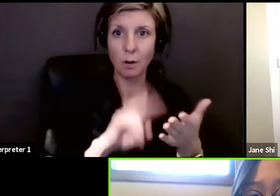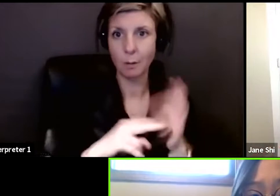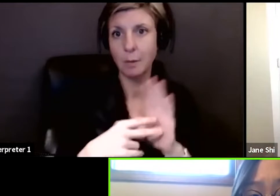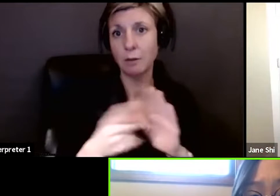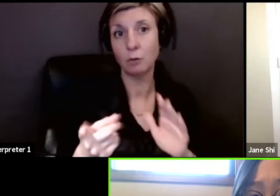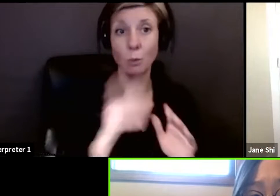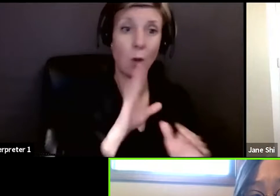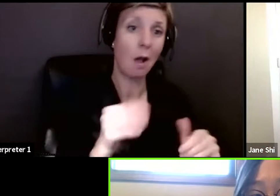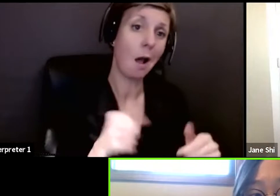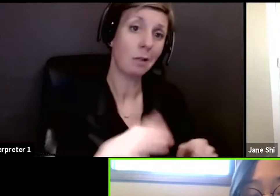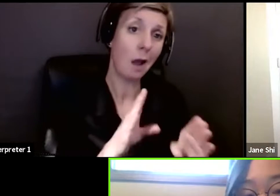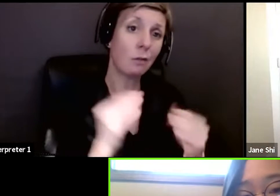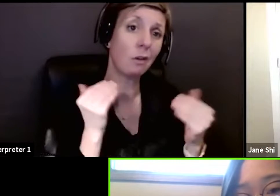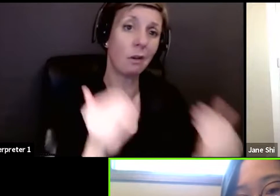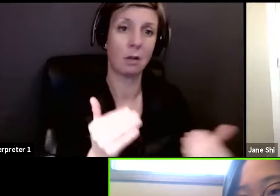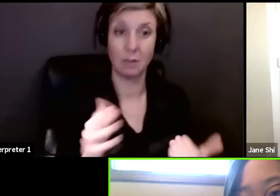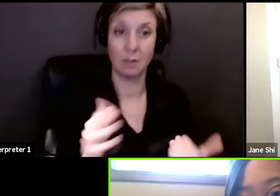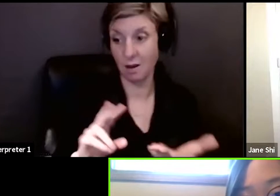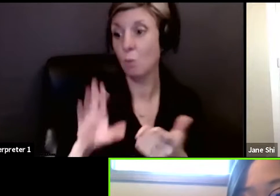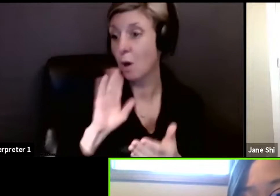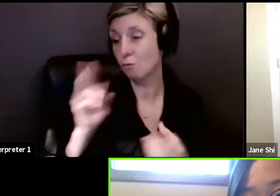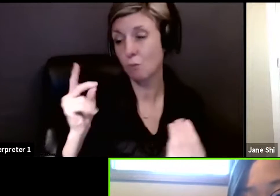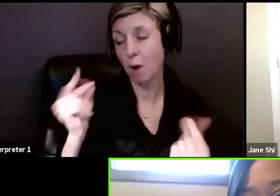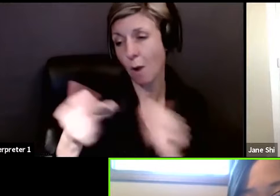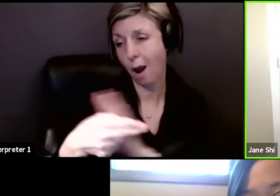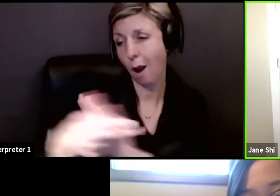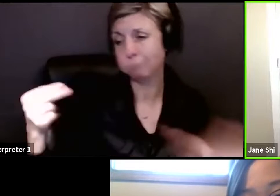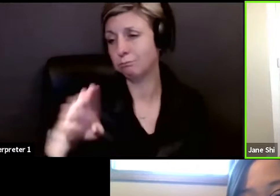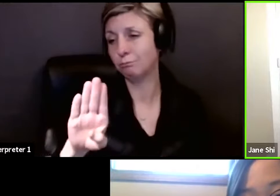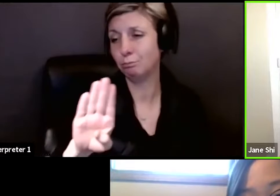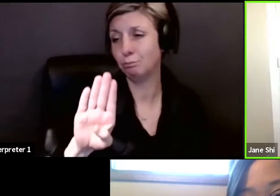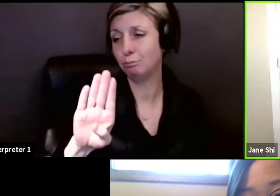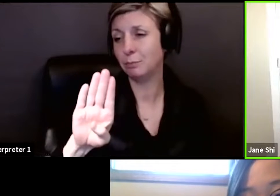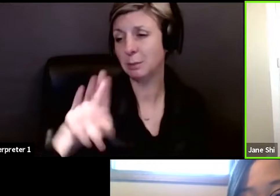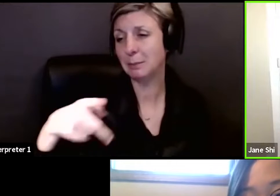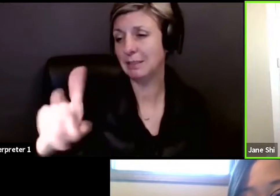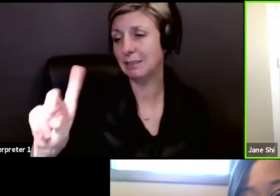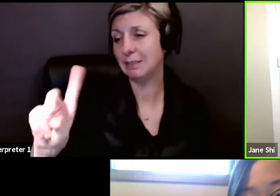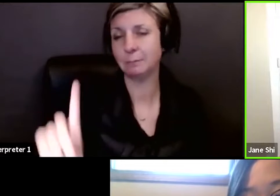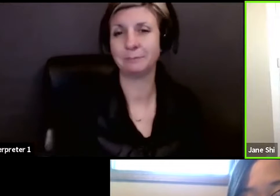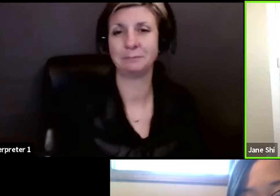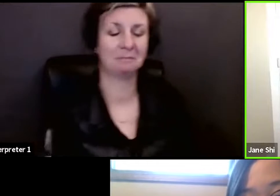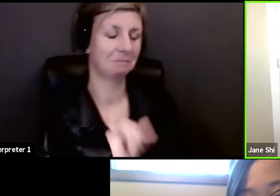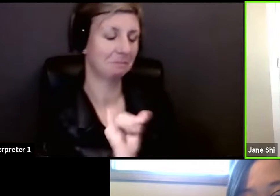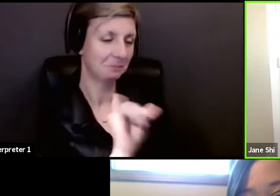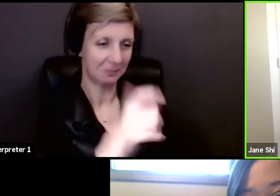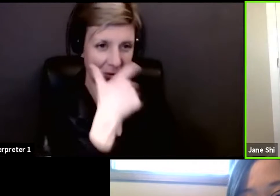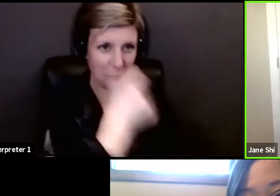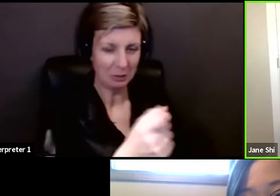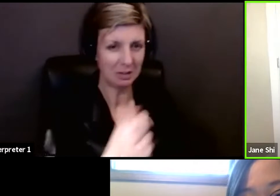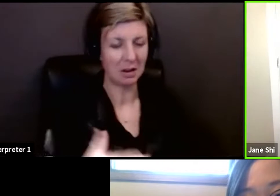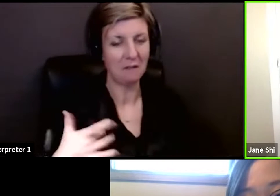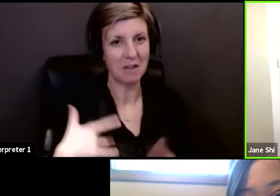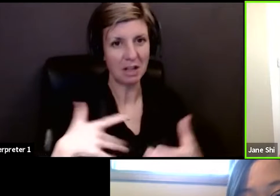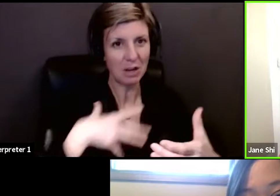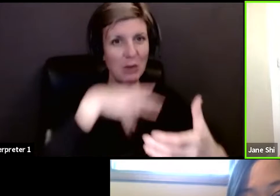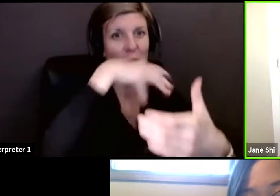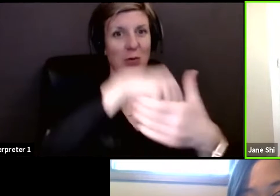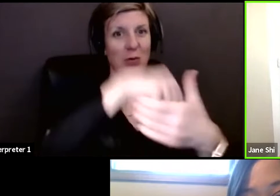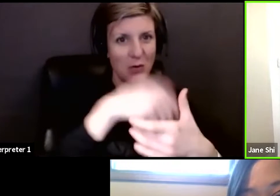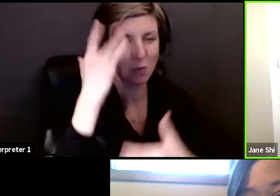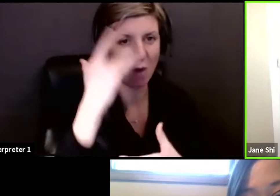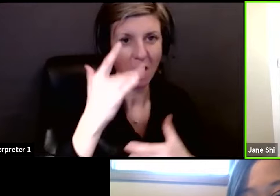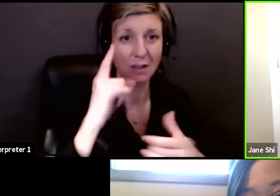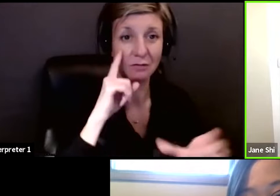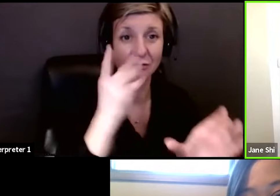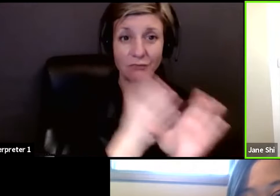get hit with the BPD diagnosis. I feel so included because no psychiatrist or clinical